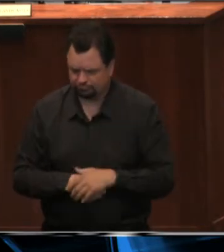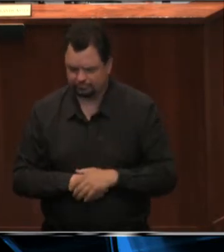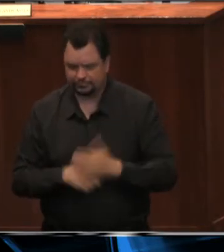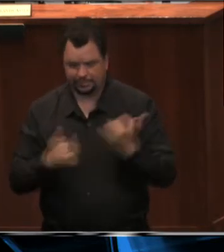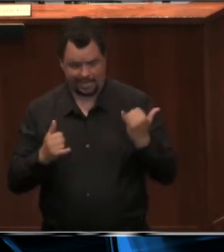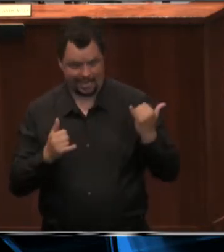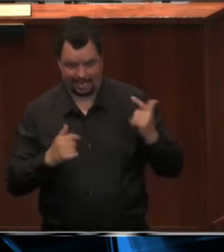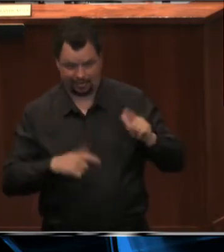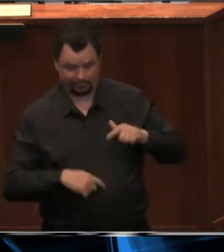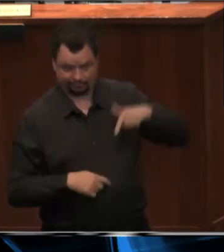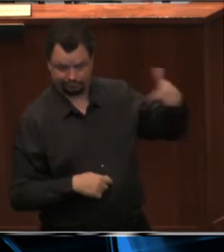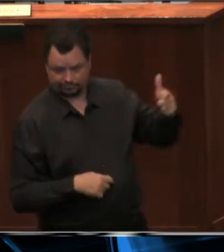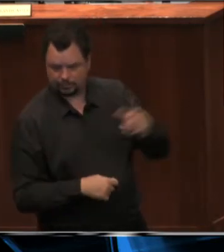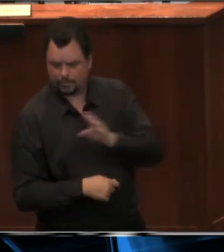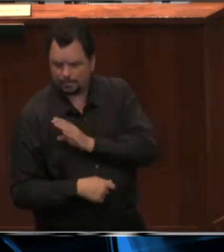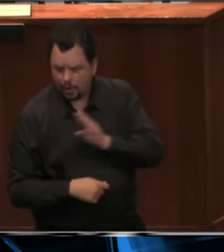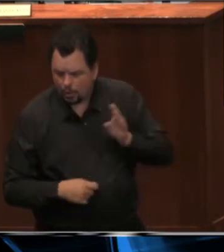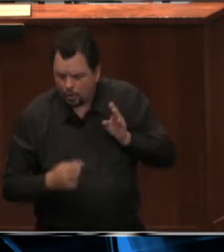or questions to get started?